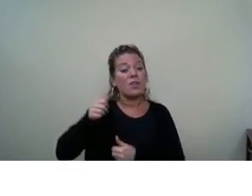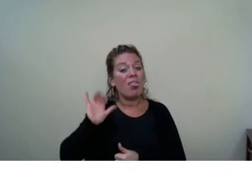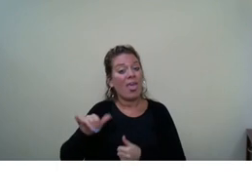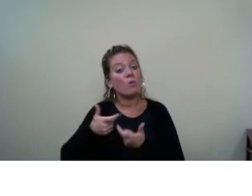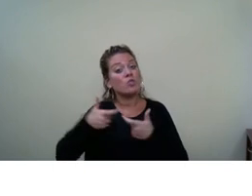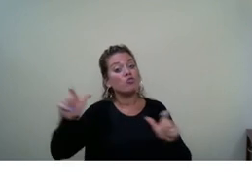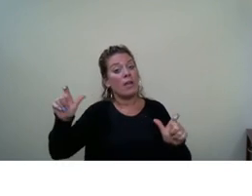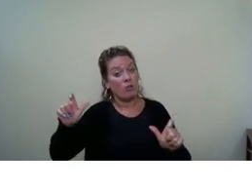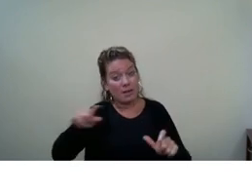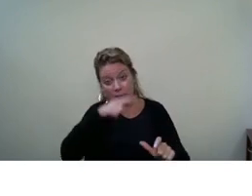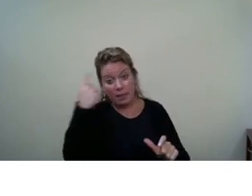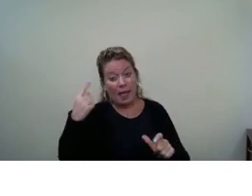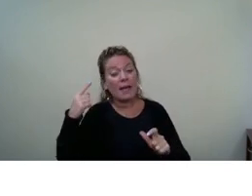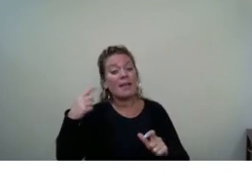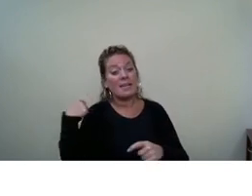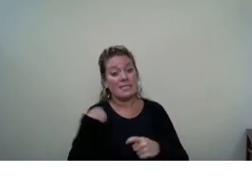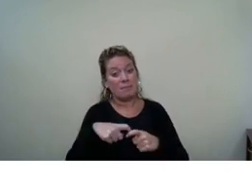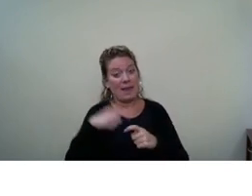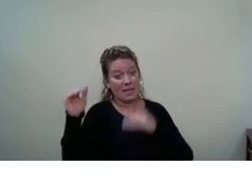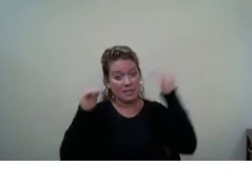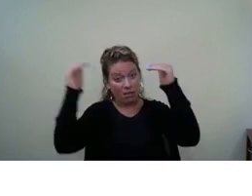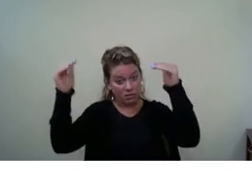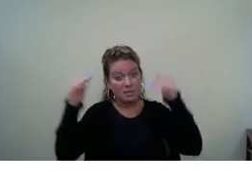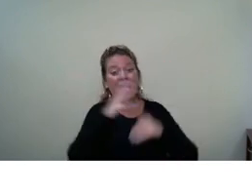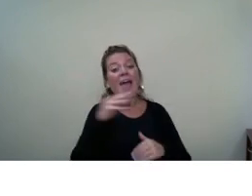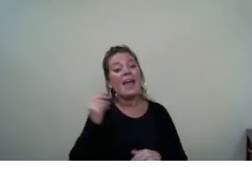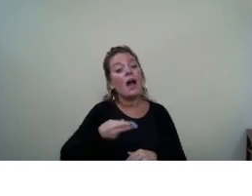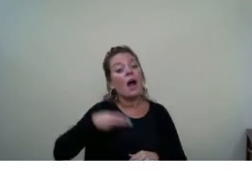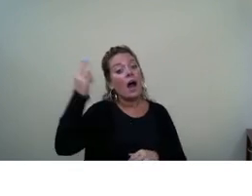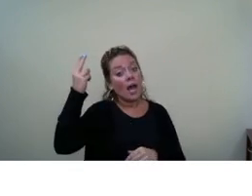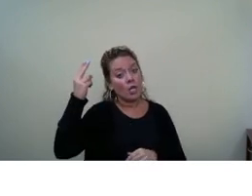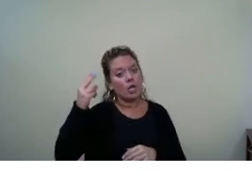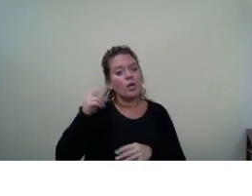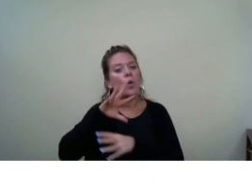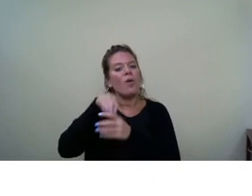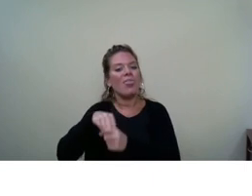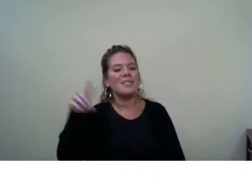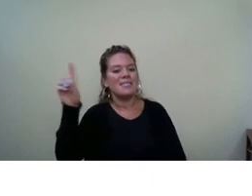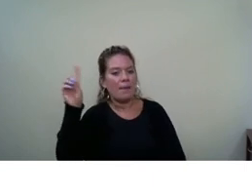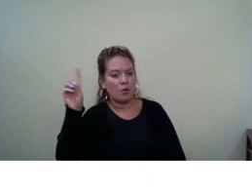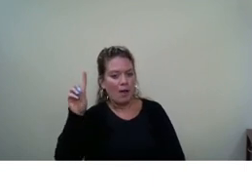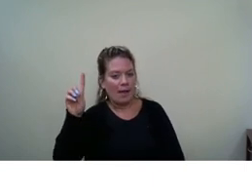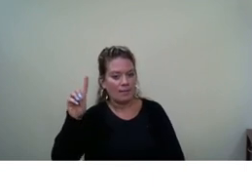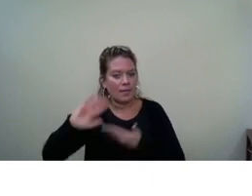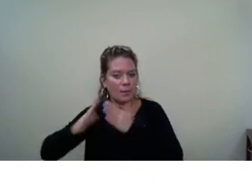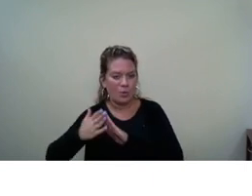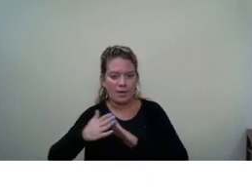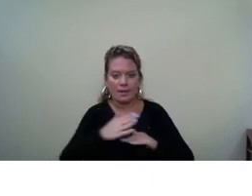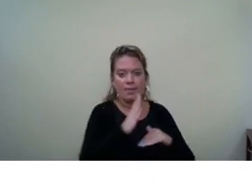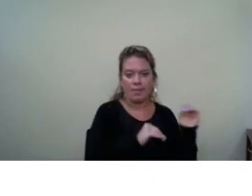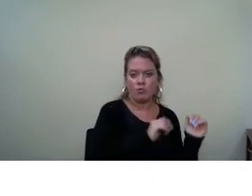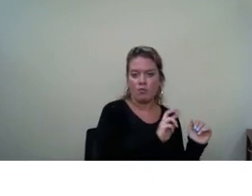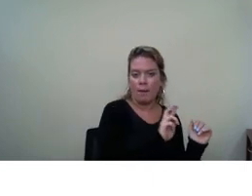and Hispanic or Latinx adults, and it was also higher among Democrats than Republicans, right? So this tells us